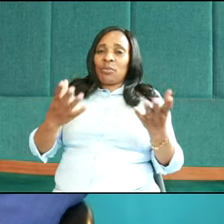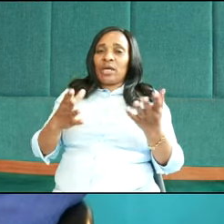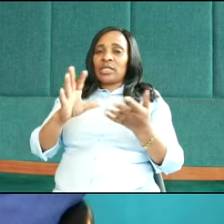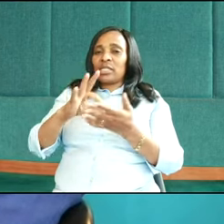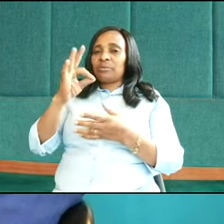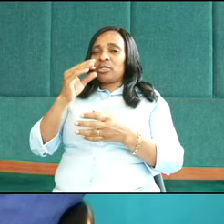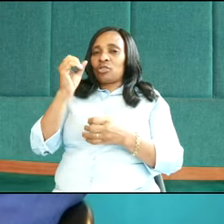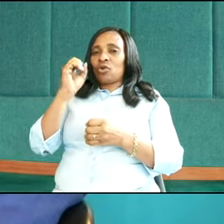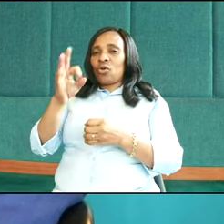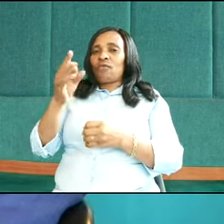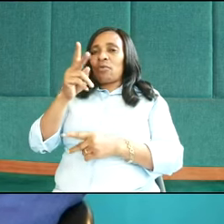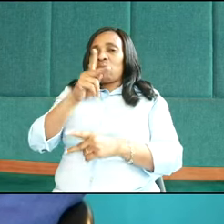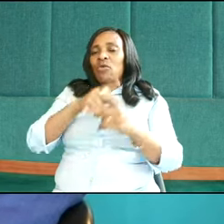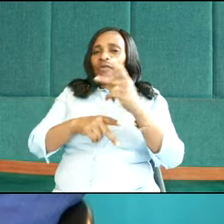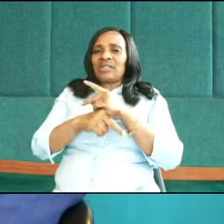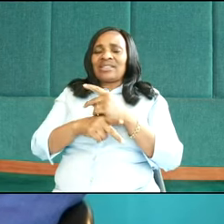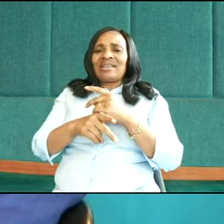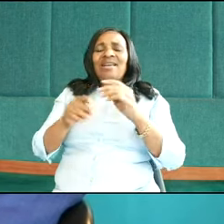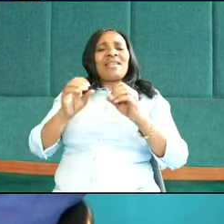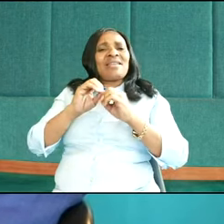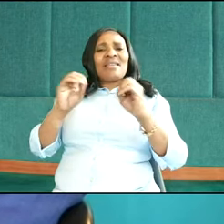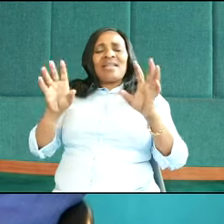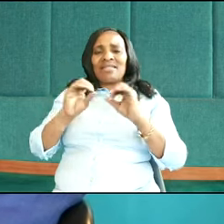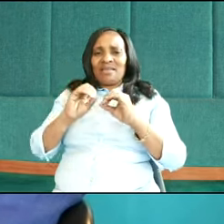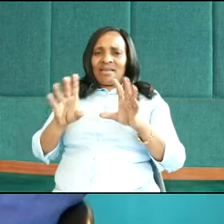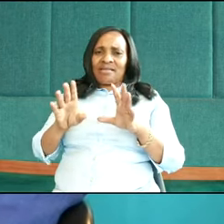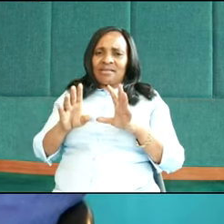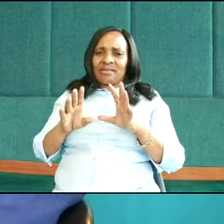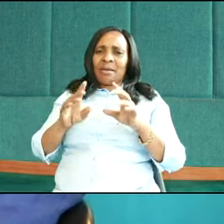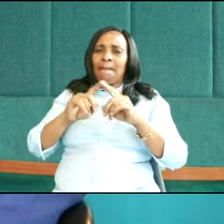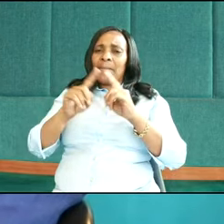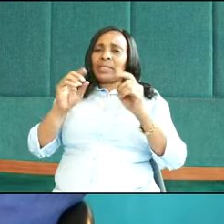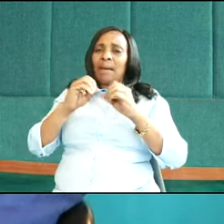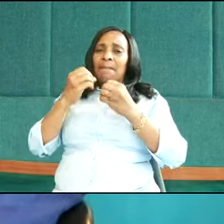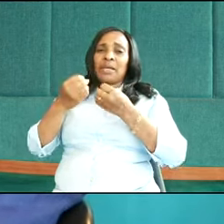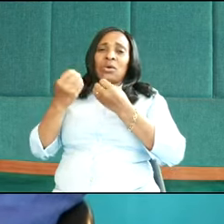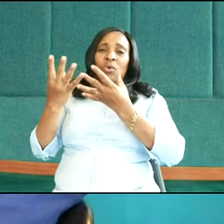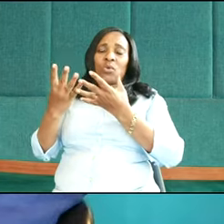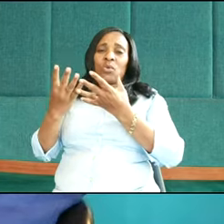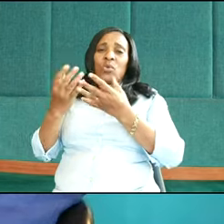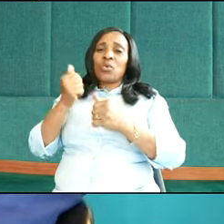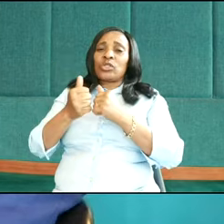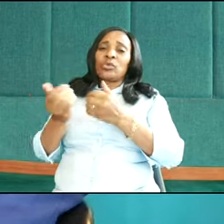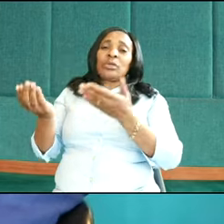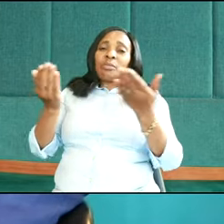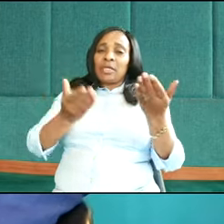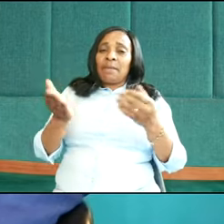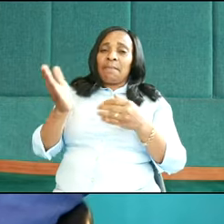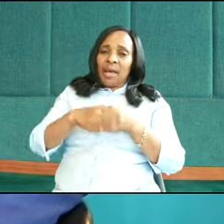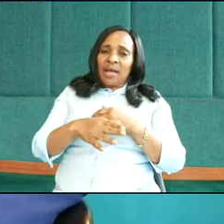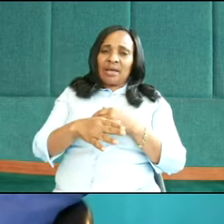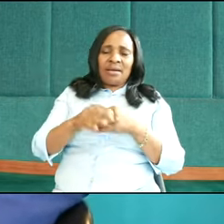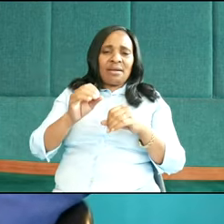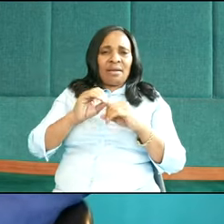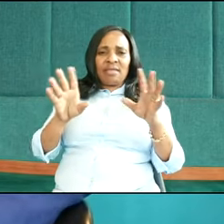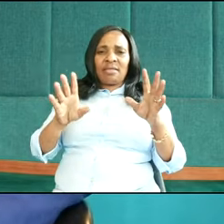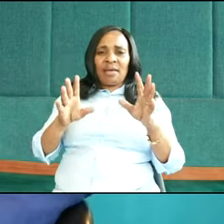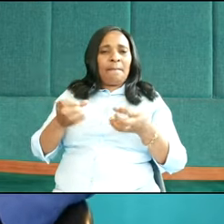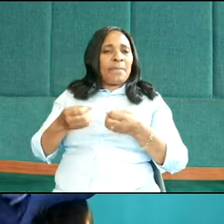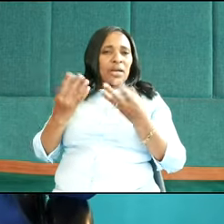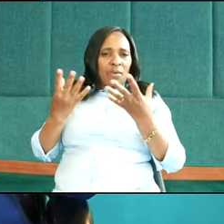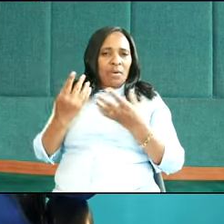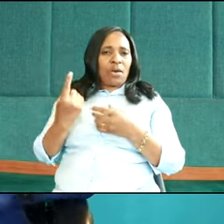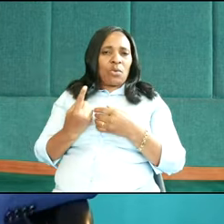of prophecy. You know, that it was nothing short but a miracle that could bring them back. Nothing short but a